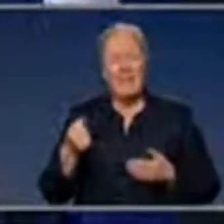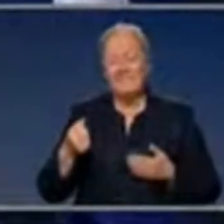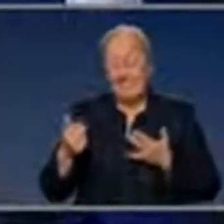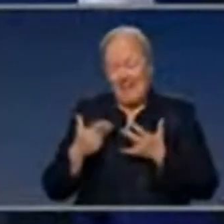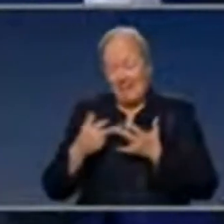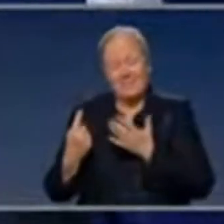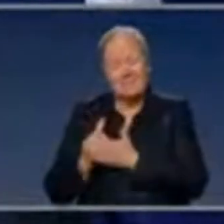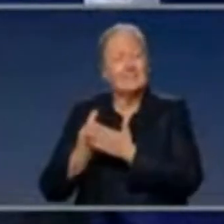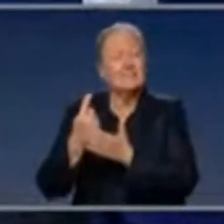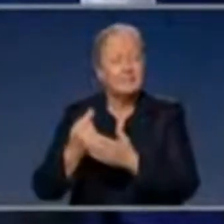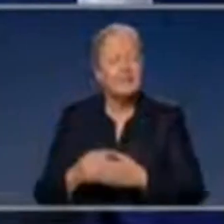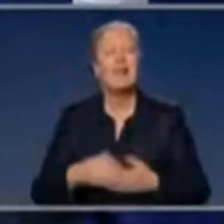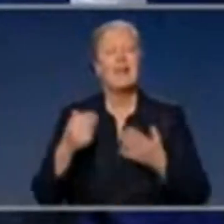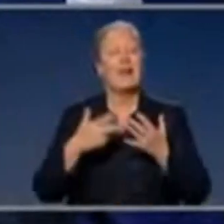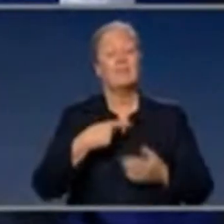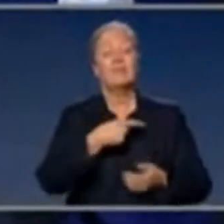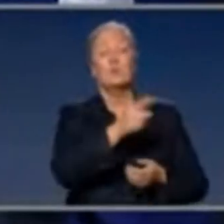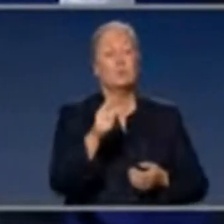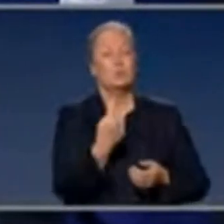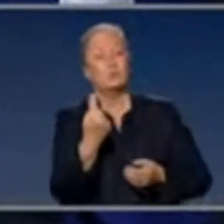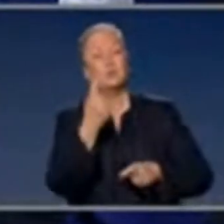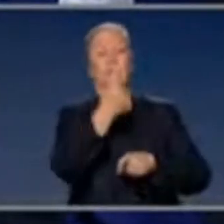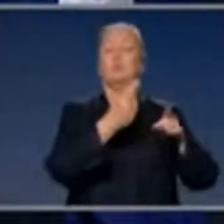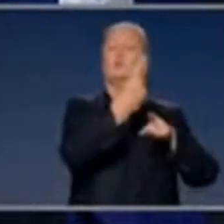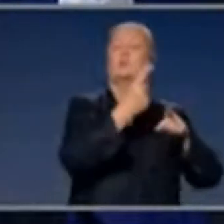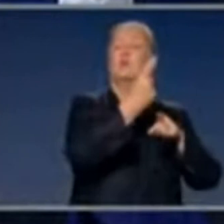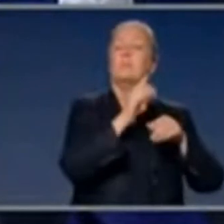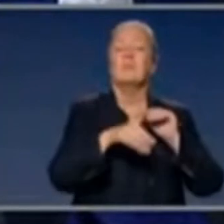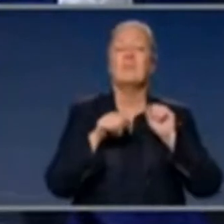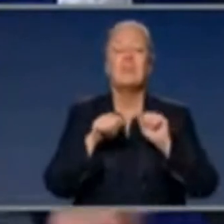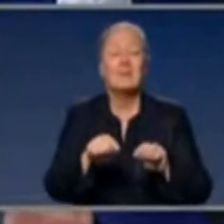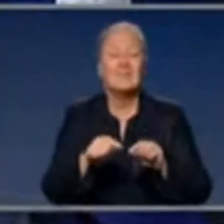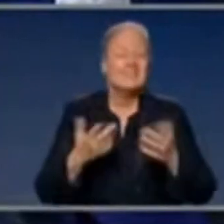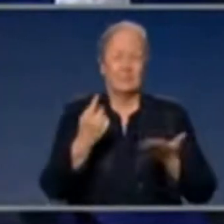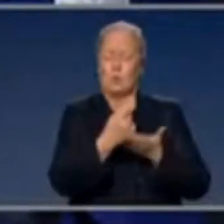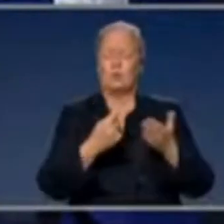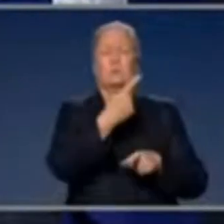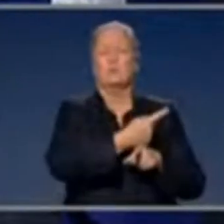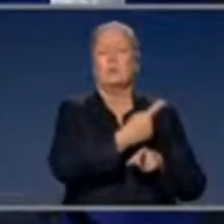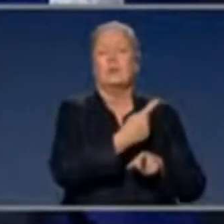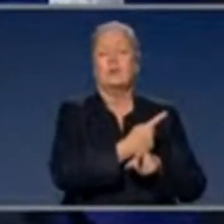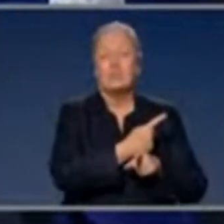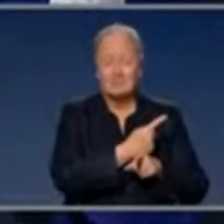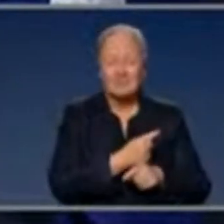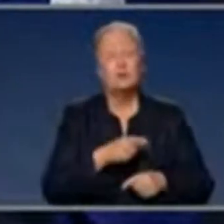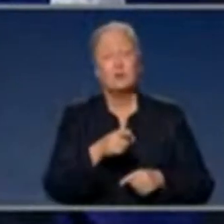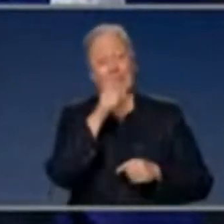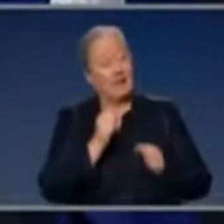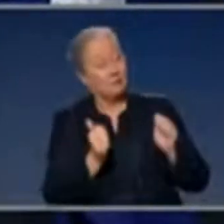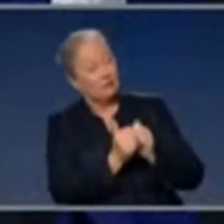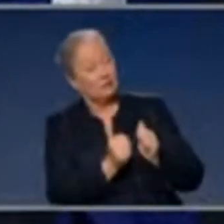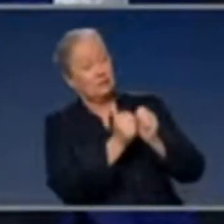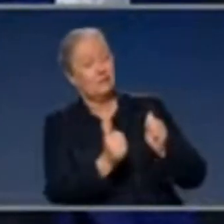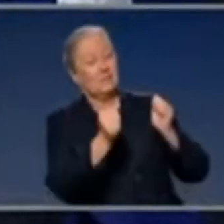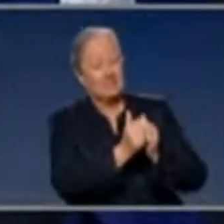others who've spoken on this issue, normally those you wouldn't necessarily put in the same group as being agreeing on everything.